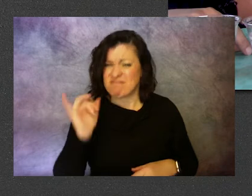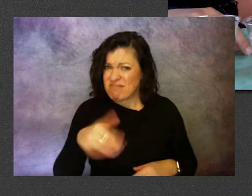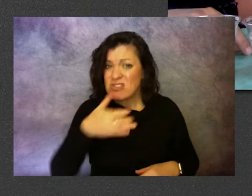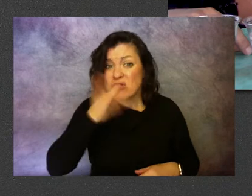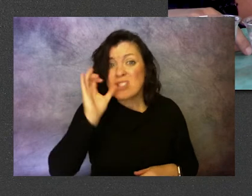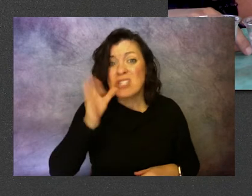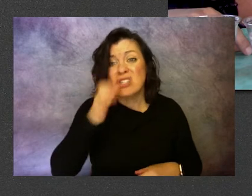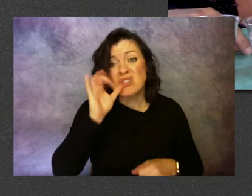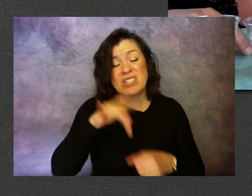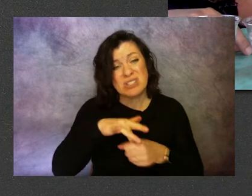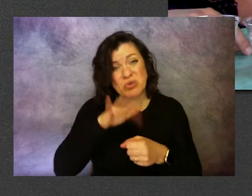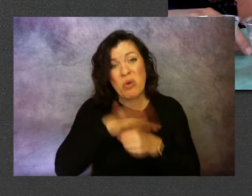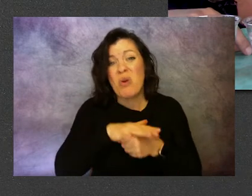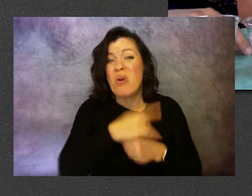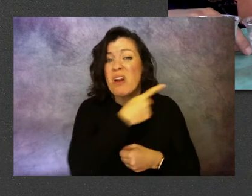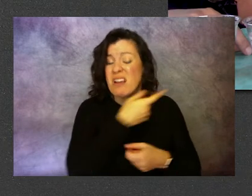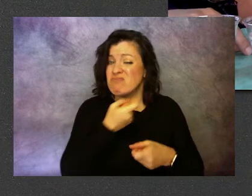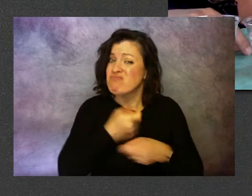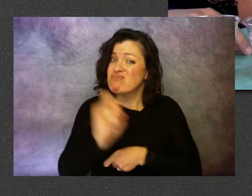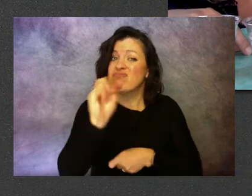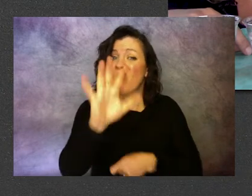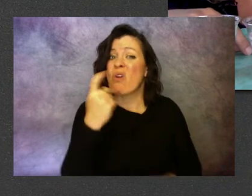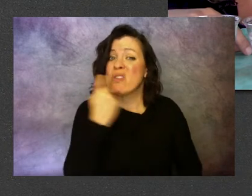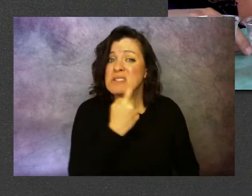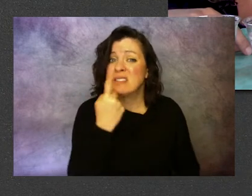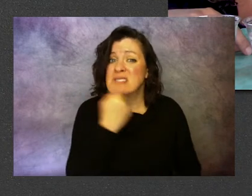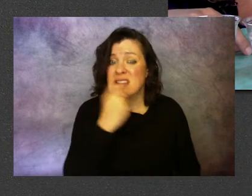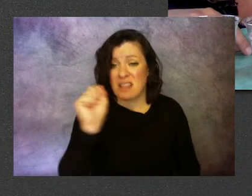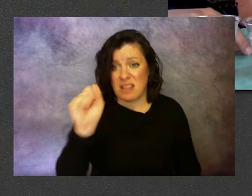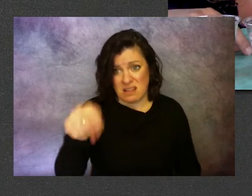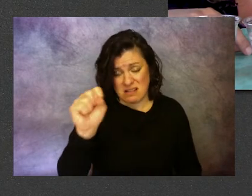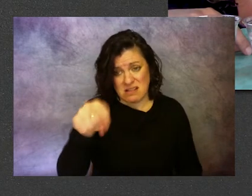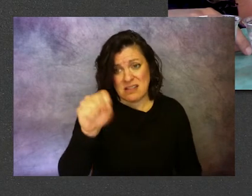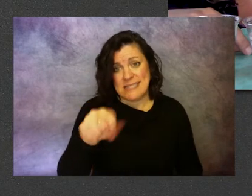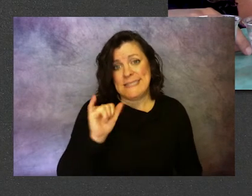that to your teeth. Yeah,